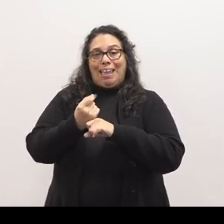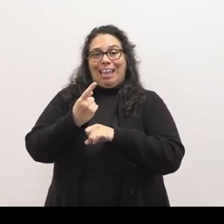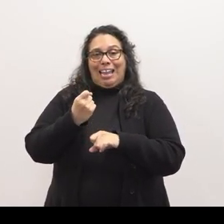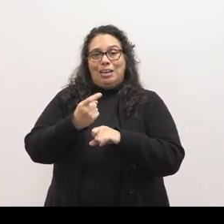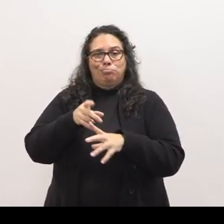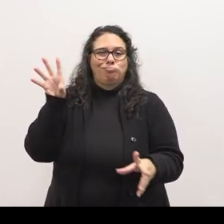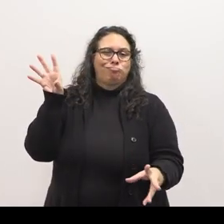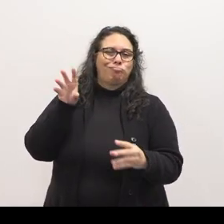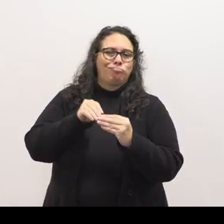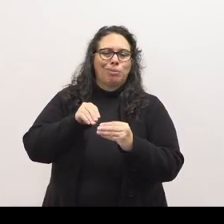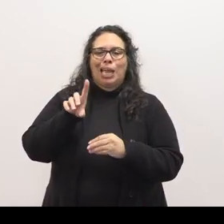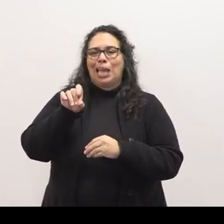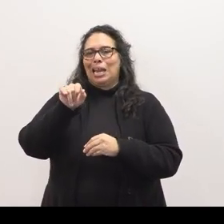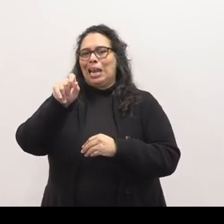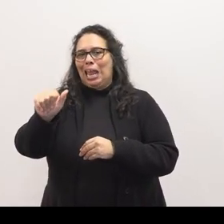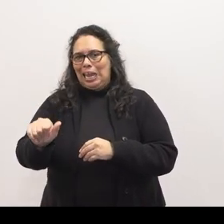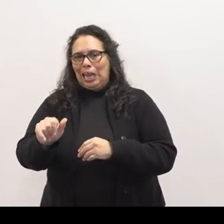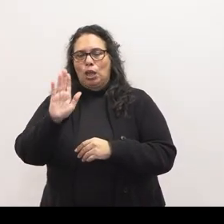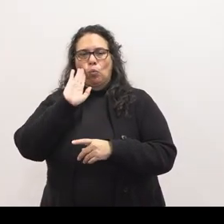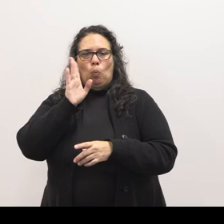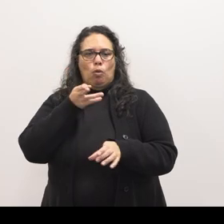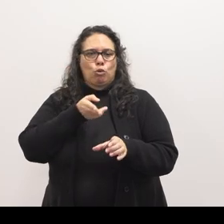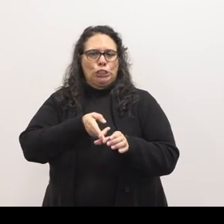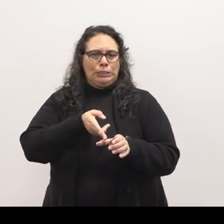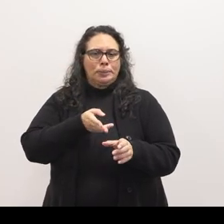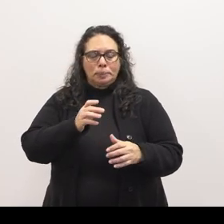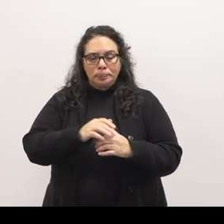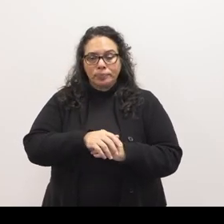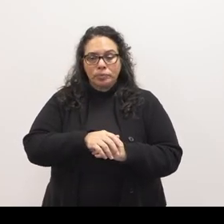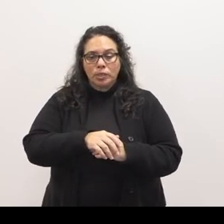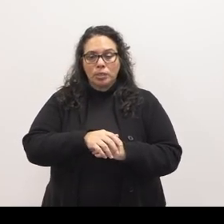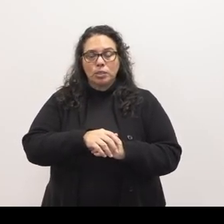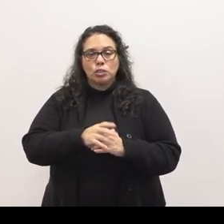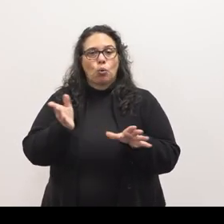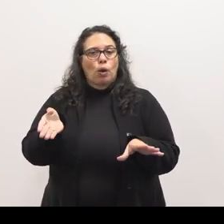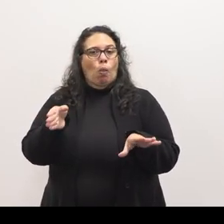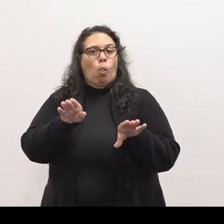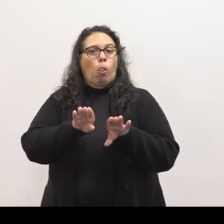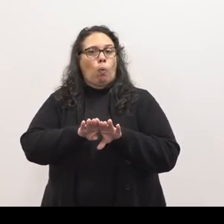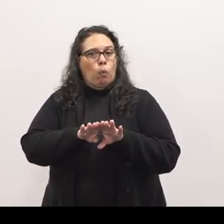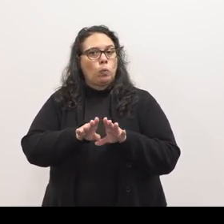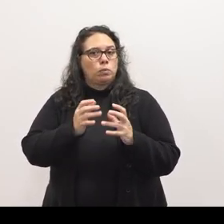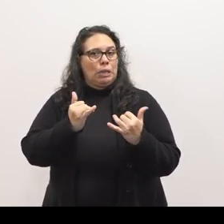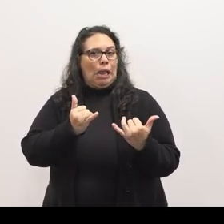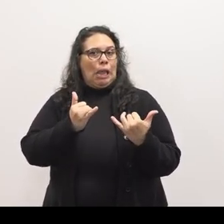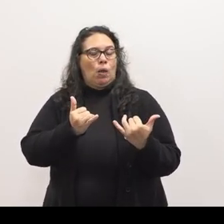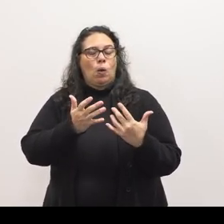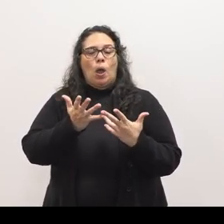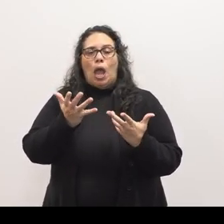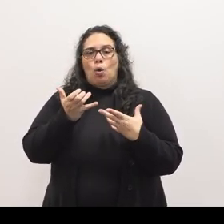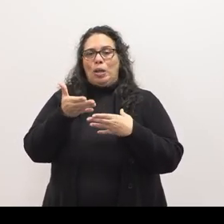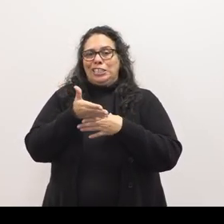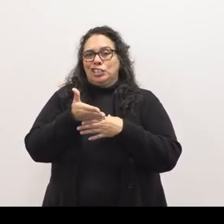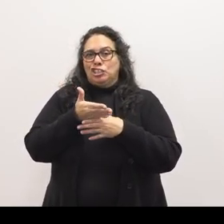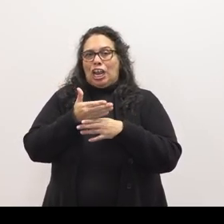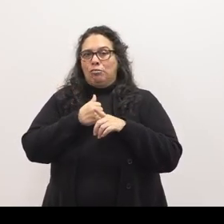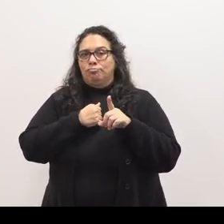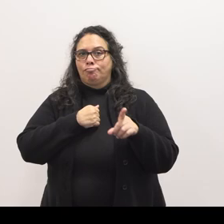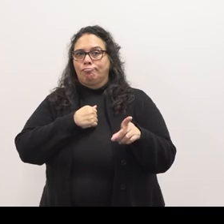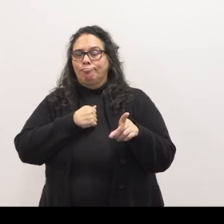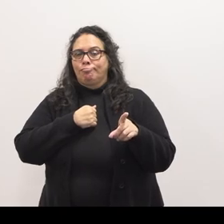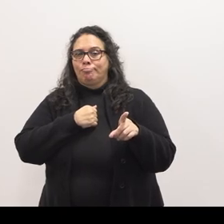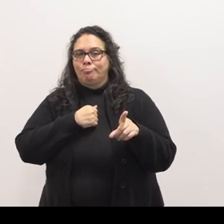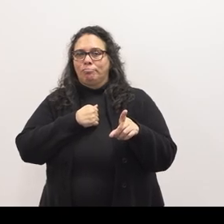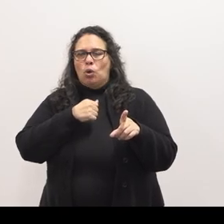summative data reporting that we will participate in. So as I close, I wanna just share that progress monitoring, the purpose of